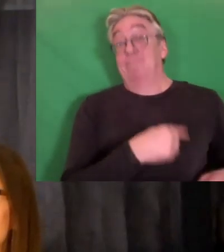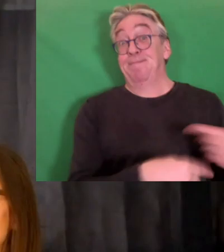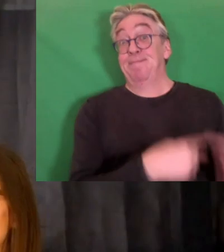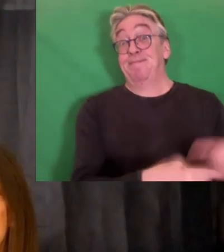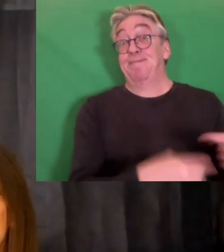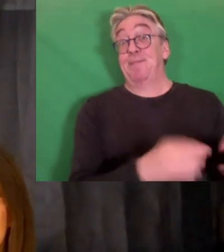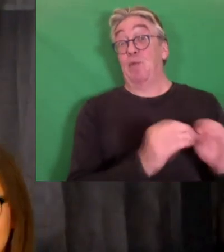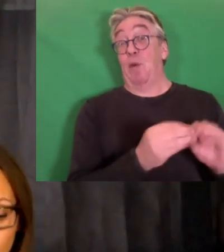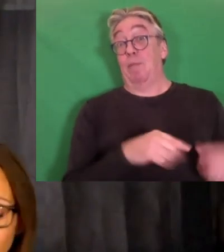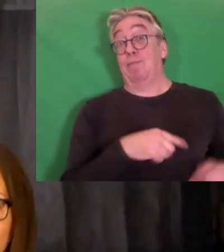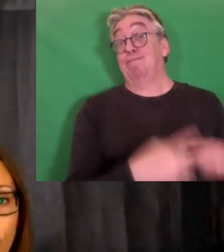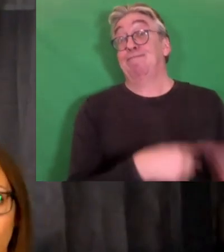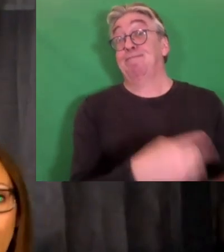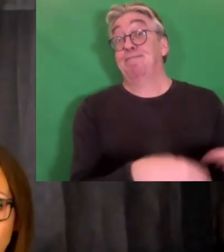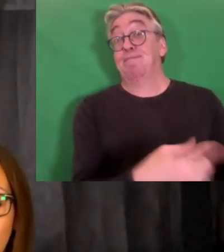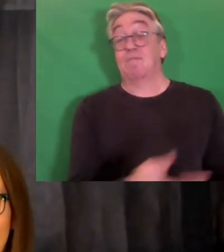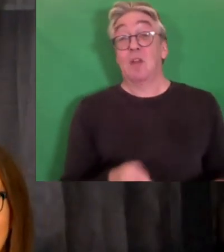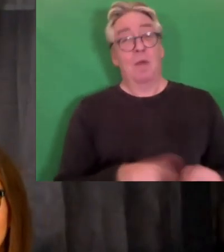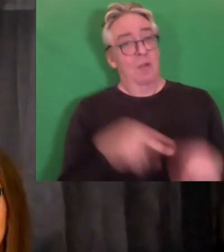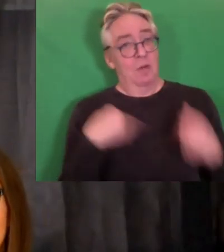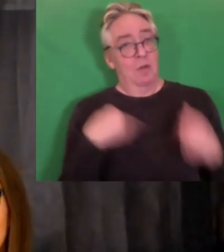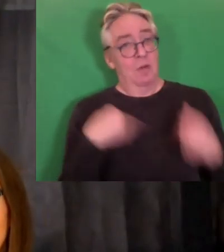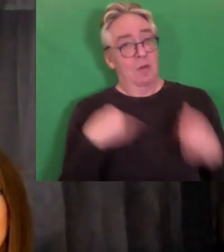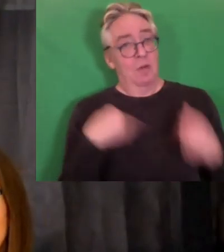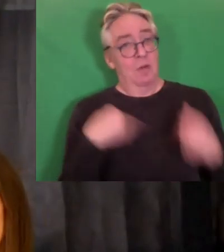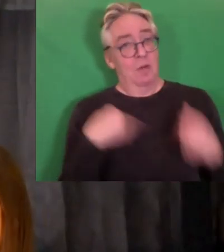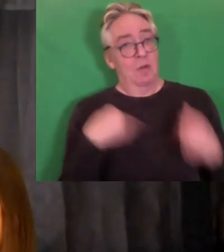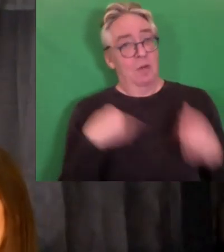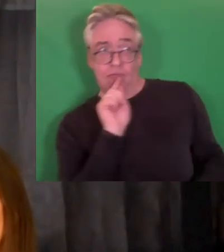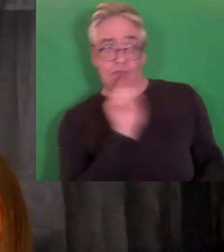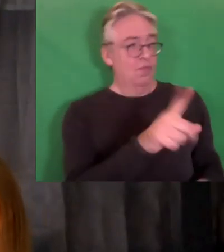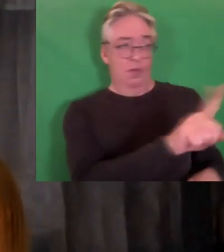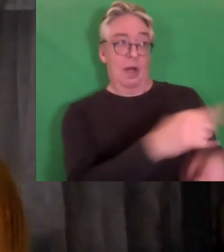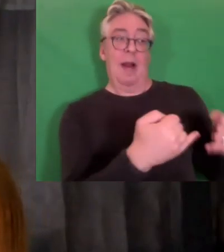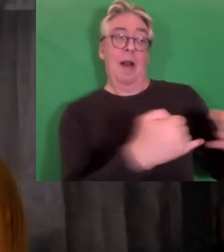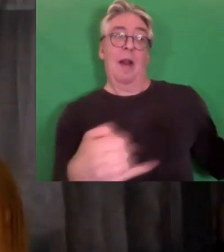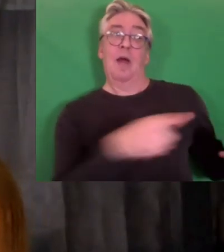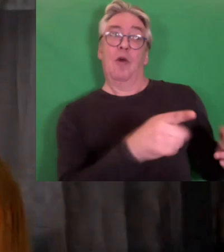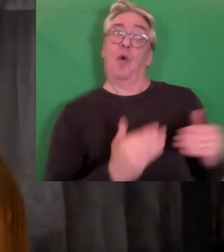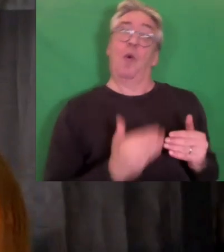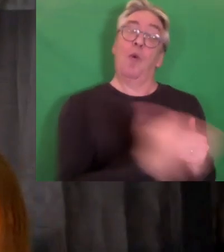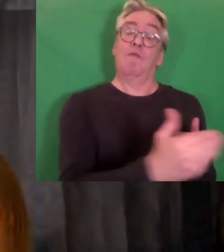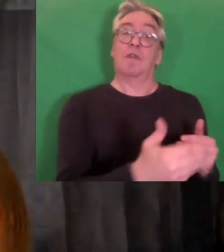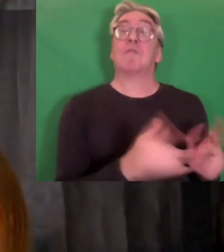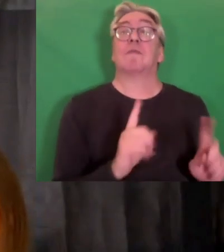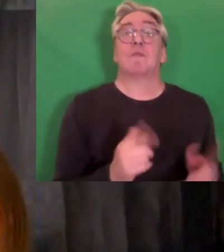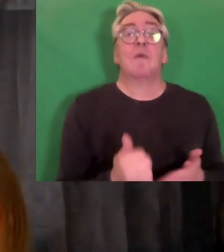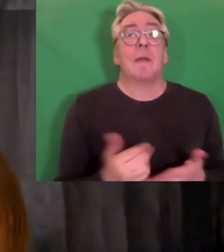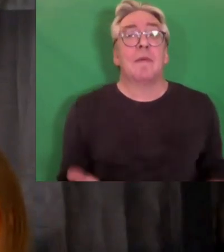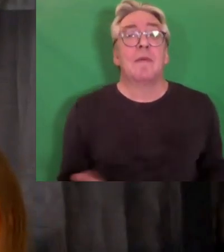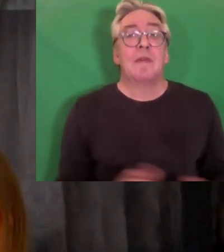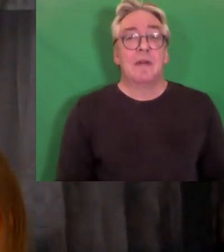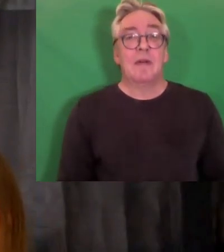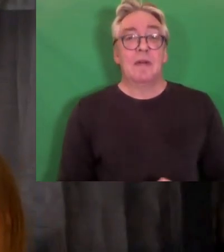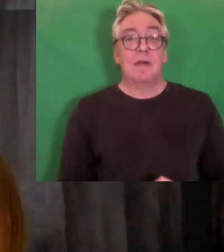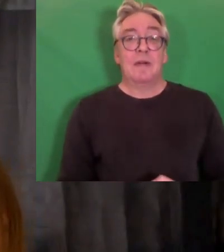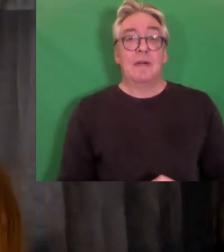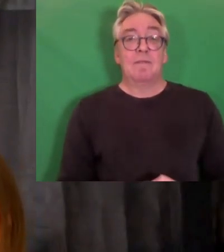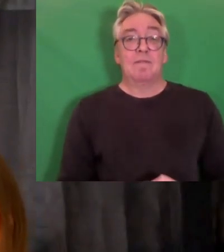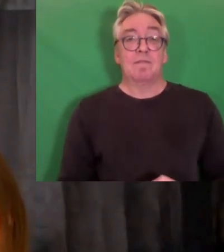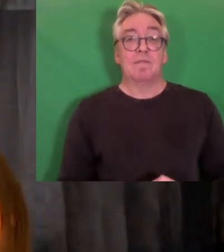and say, do not cross that line, it's going to be helpful, because if more people would do that, a lot of those